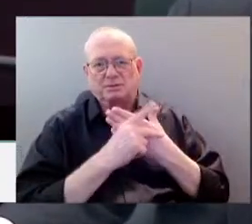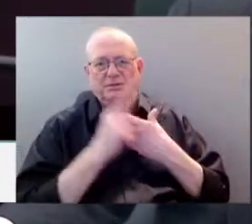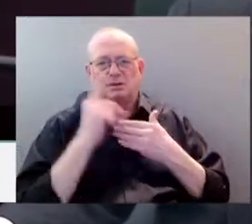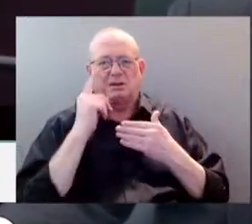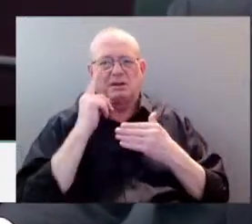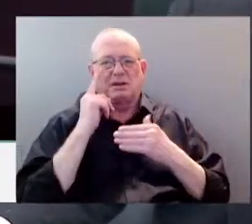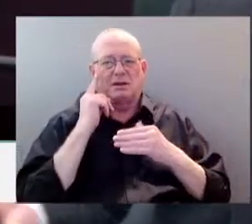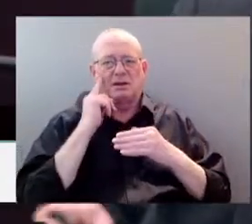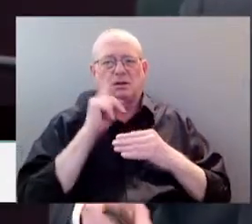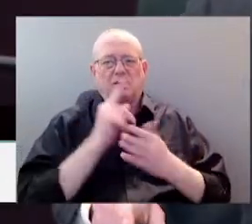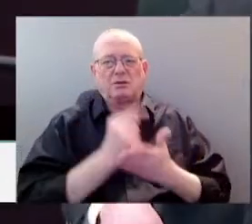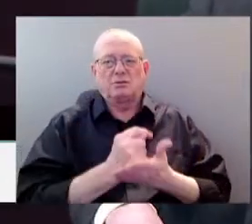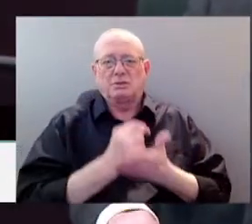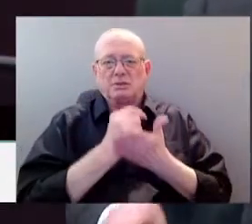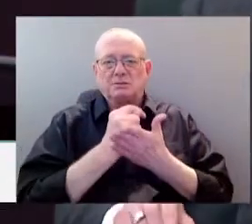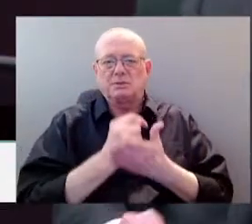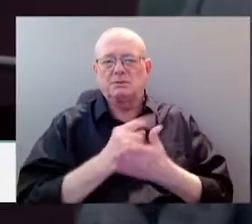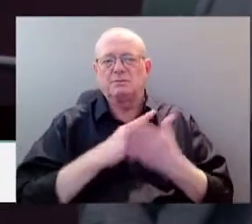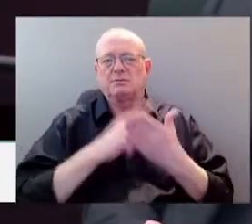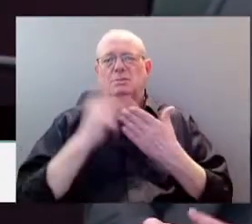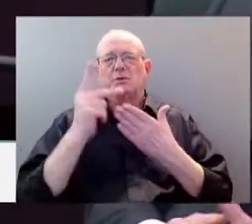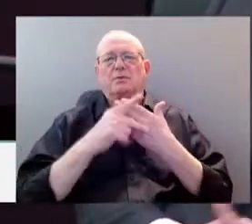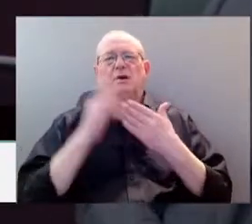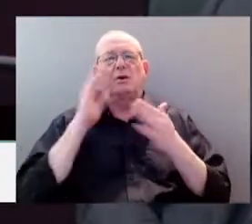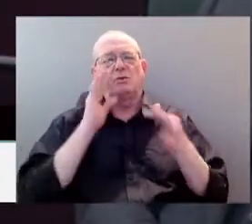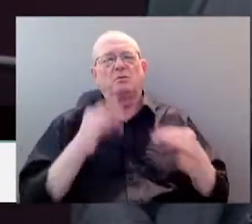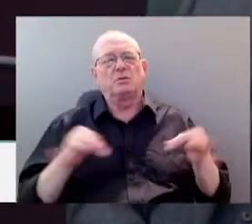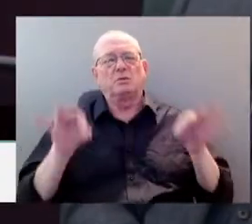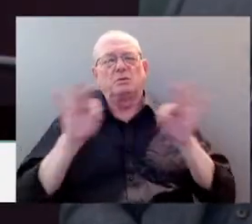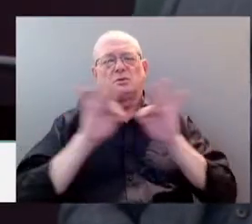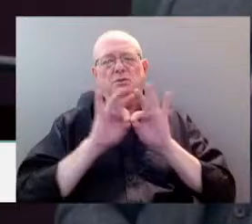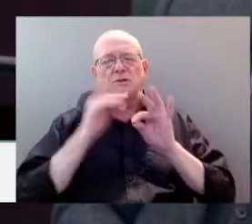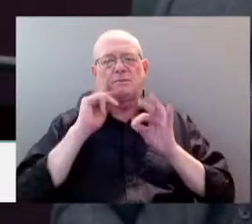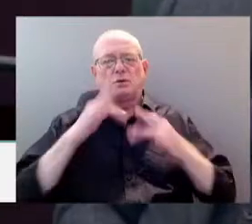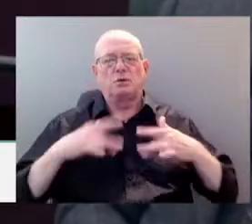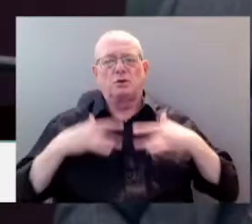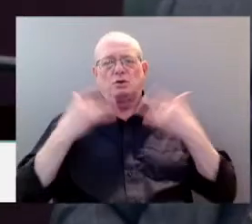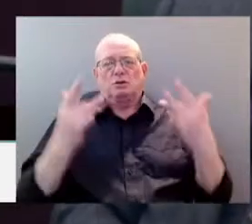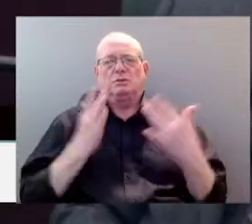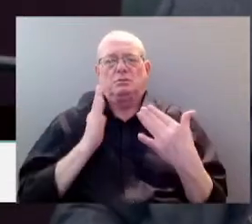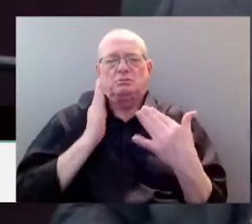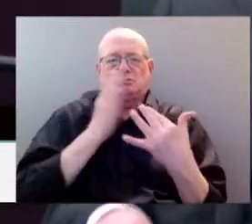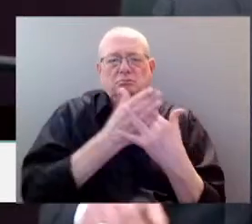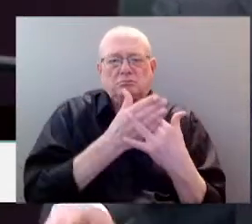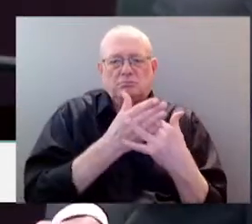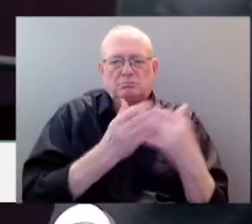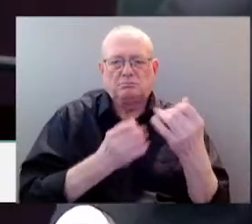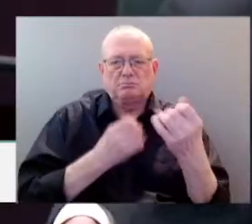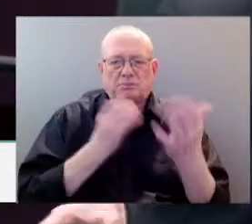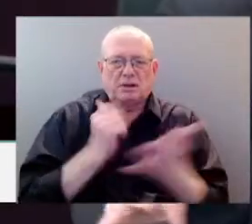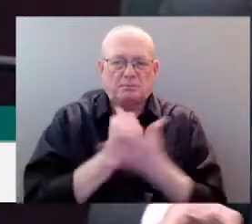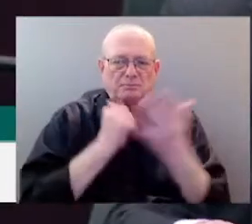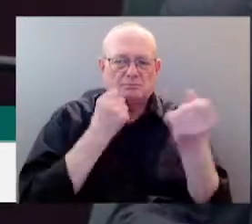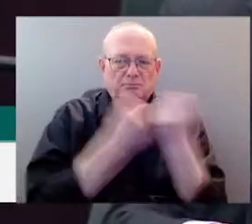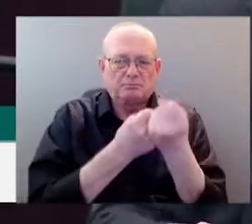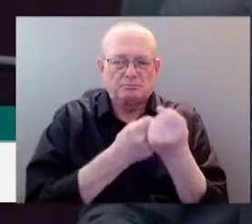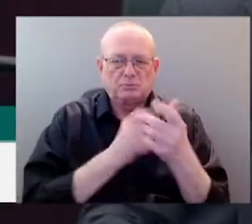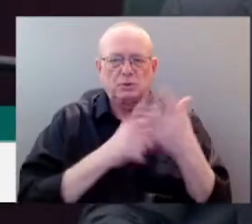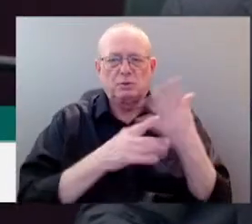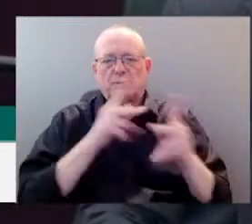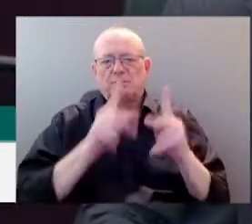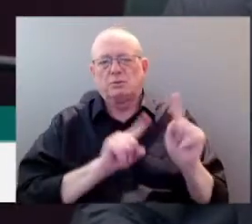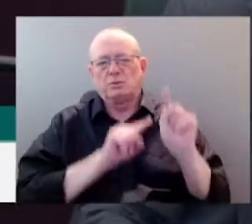know myself how important it is to have early intervention to have programs in place that people can attend and can also